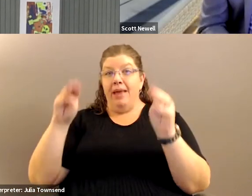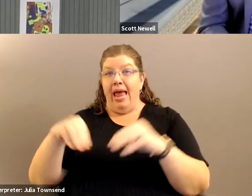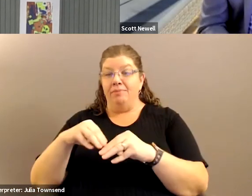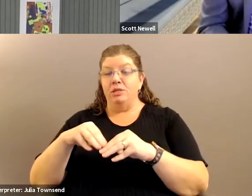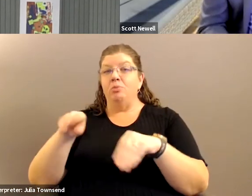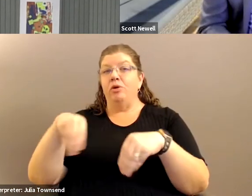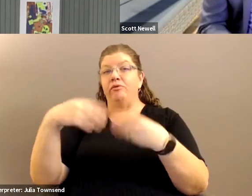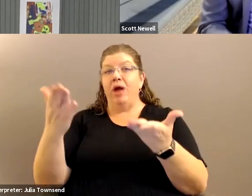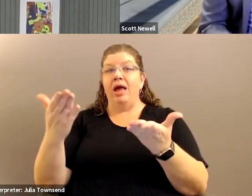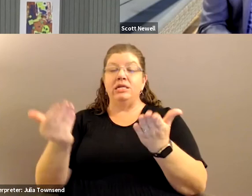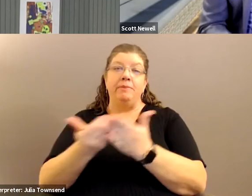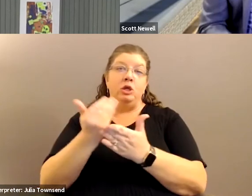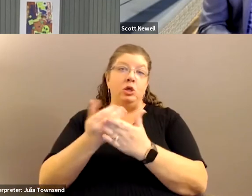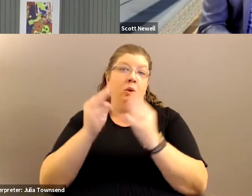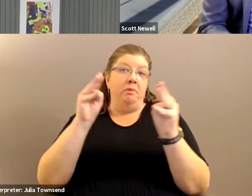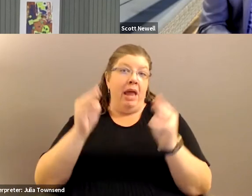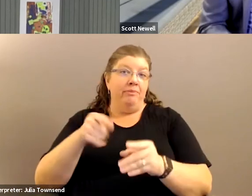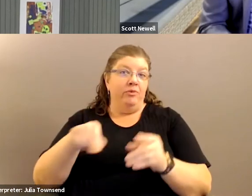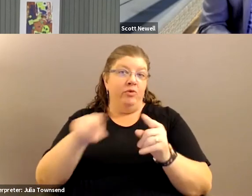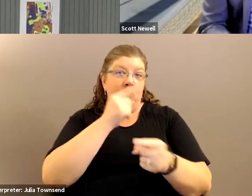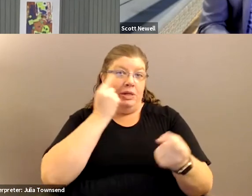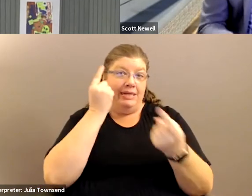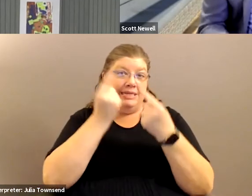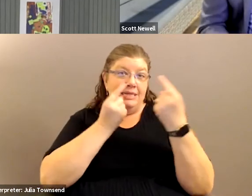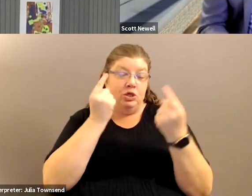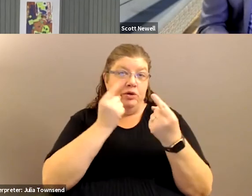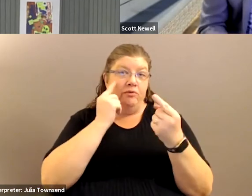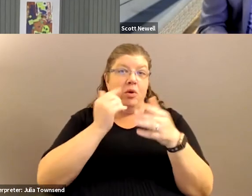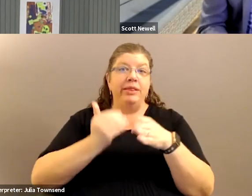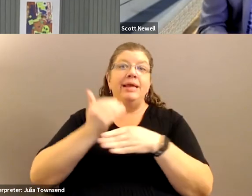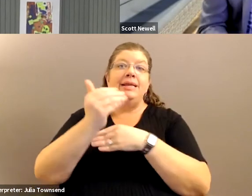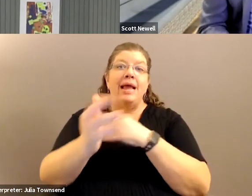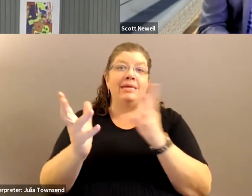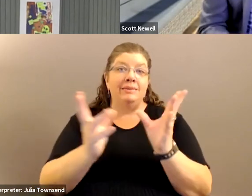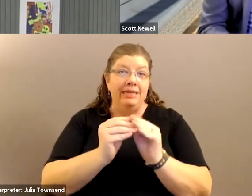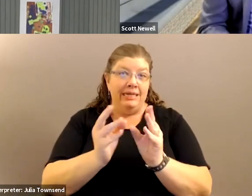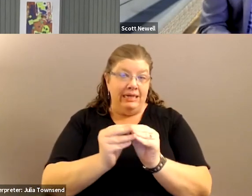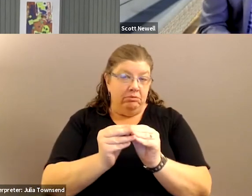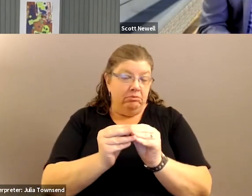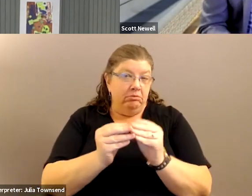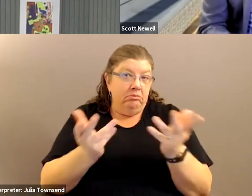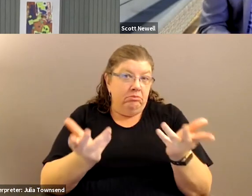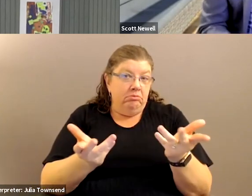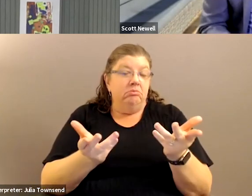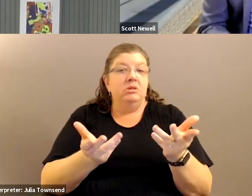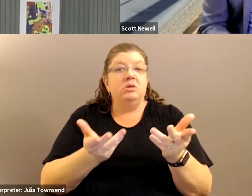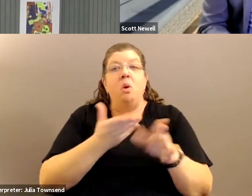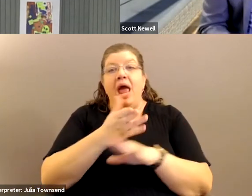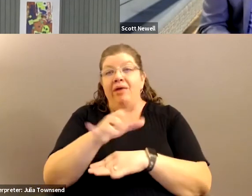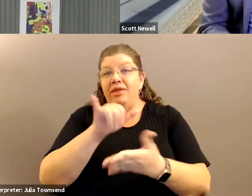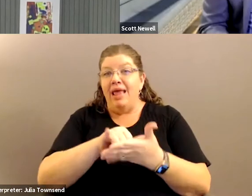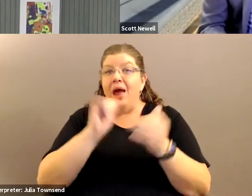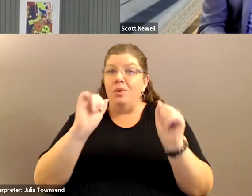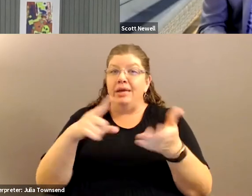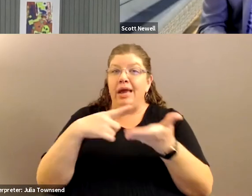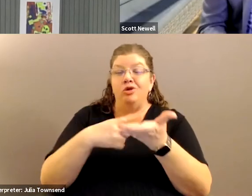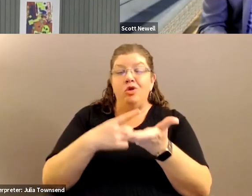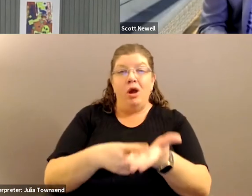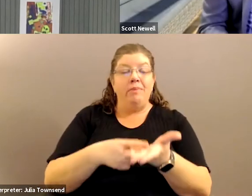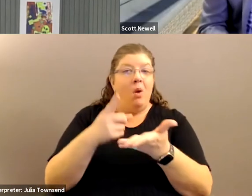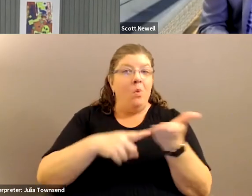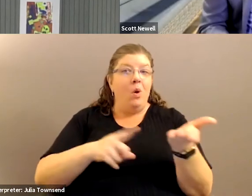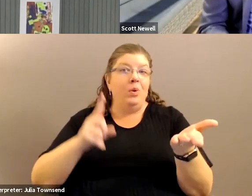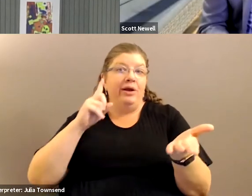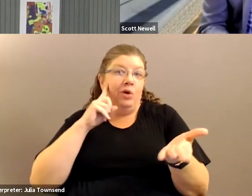provide some new maps for you to consider at the next meeting and so from there we can talk about um you know what we heard